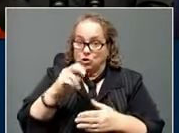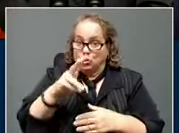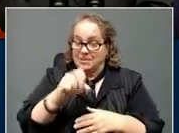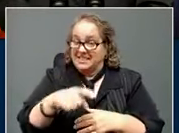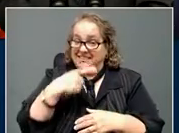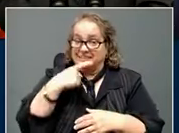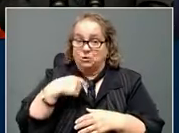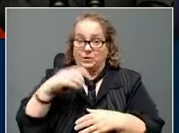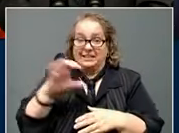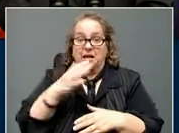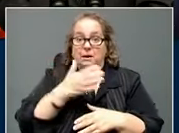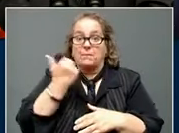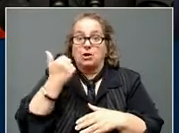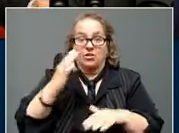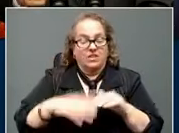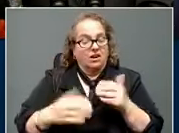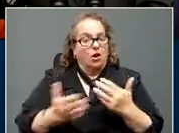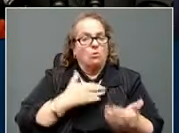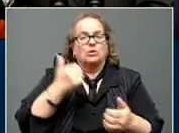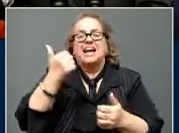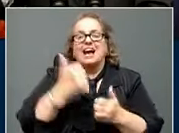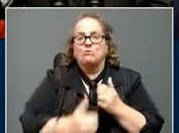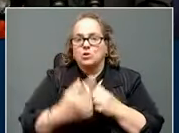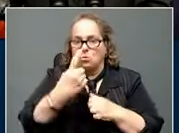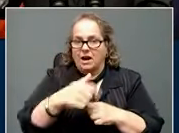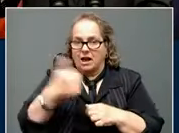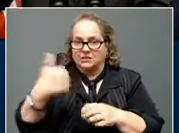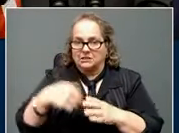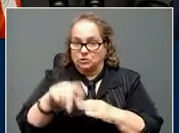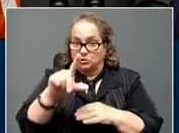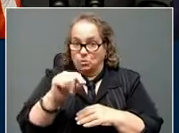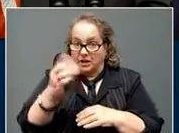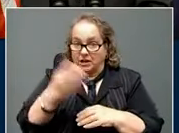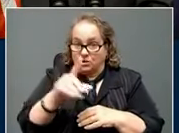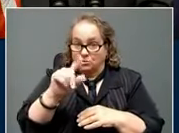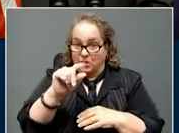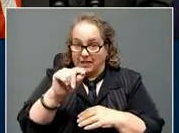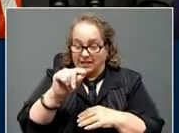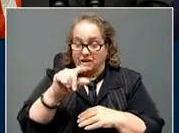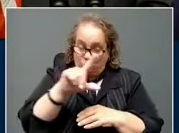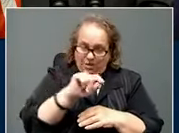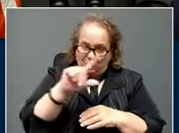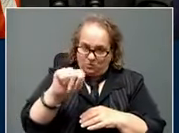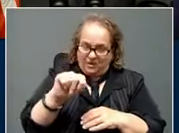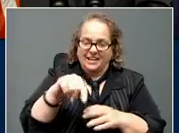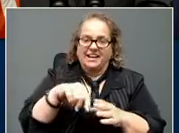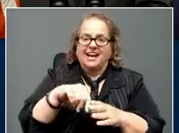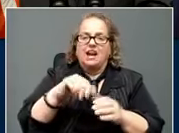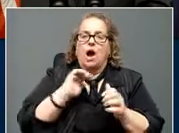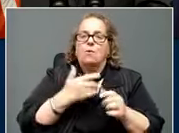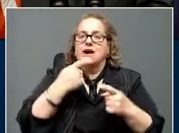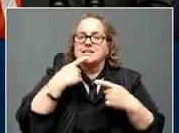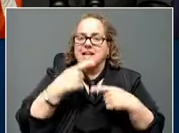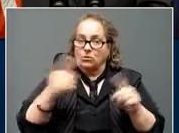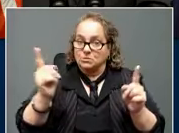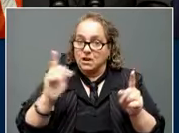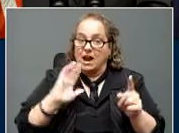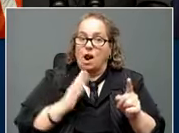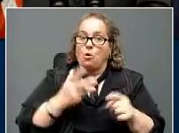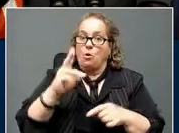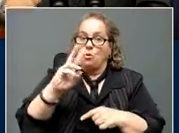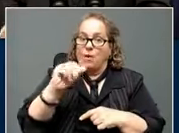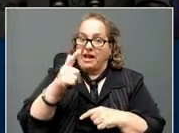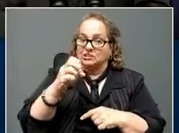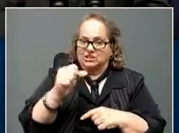about anybody else in 2020 in terms of announcements and our wages for those jobs were the second highest I think we've